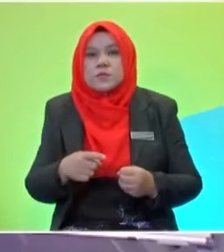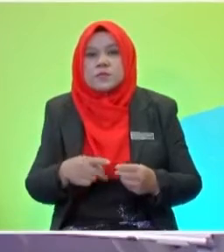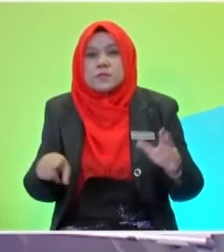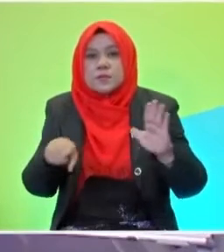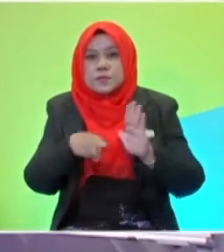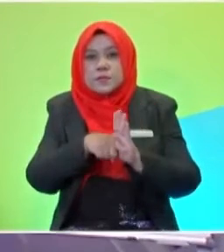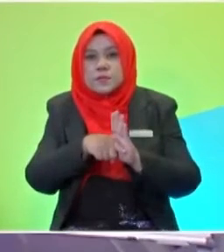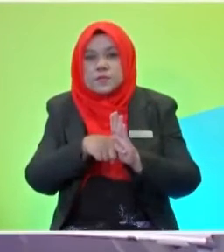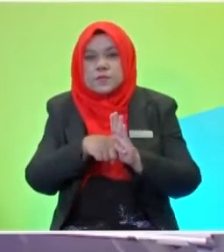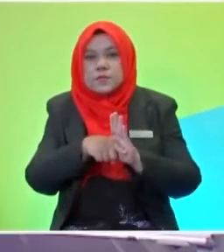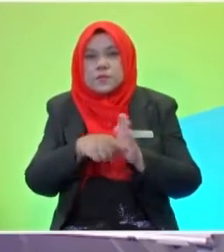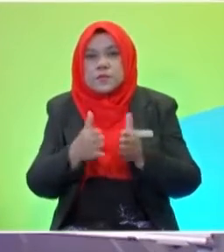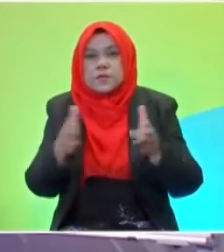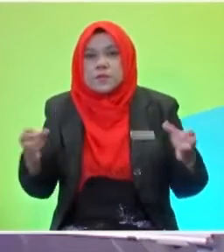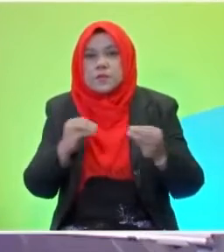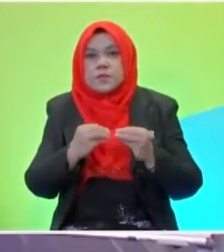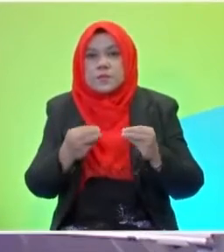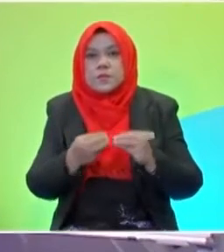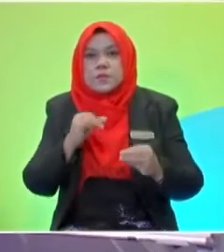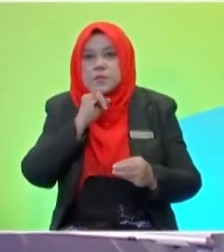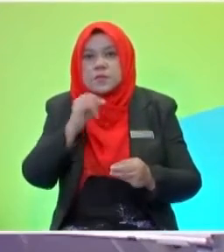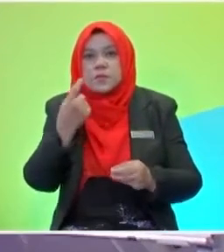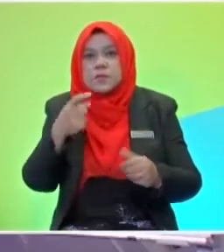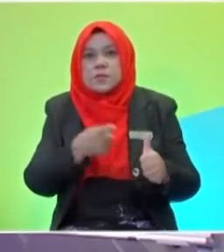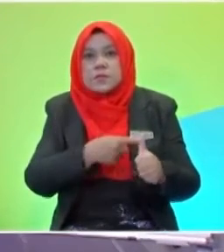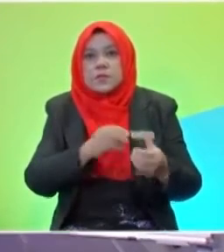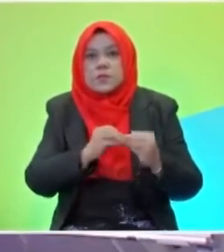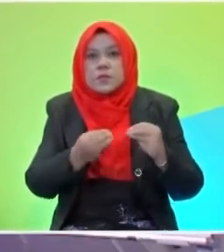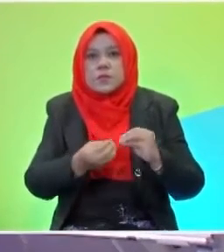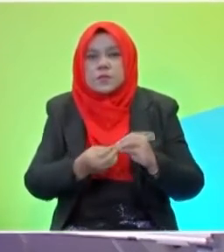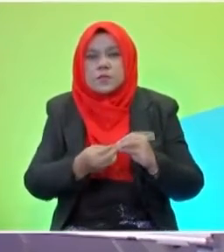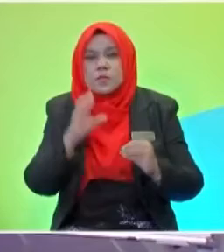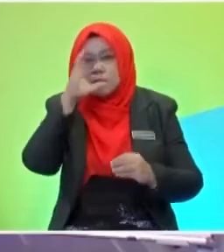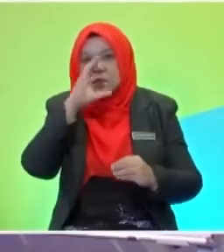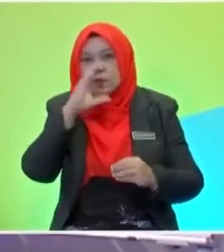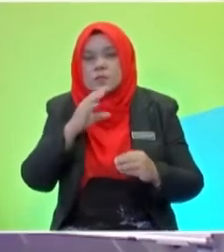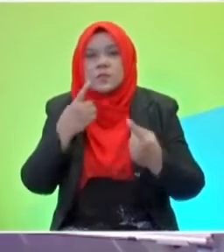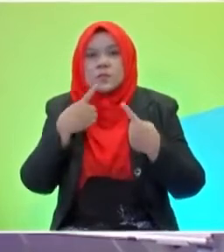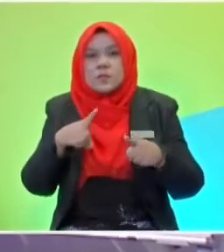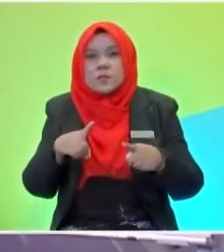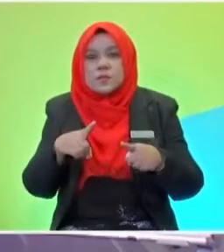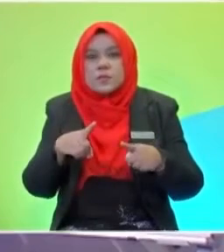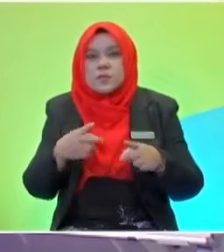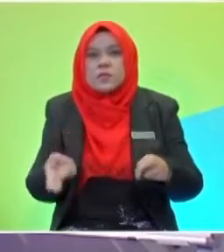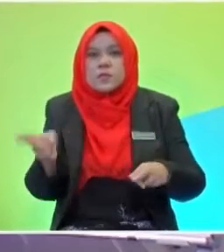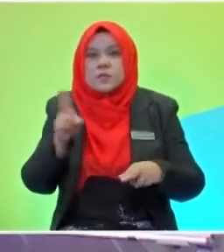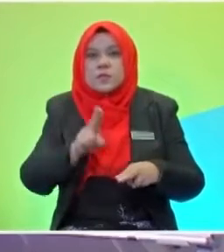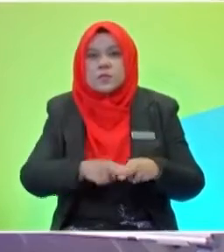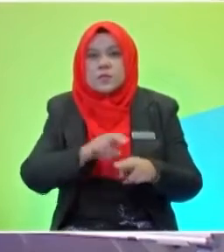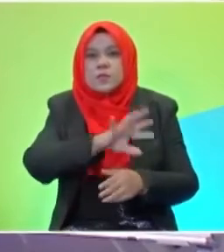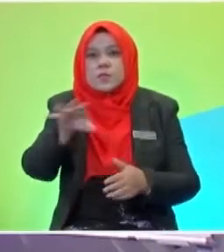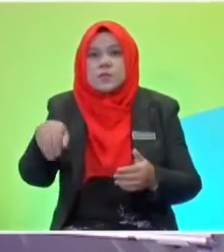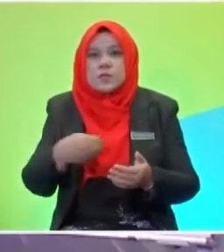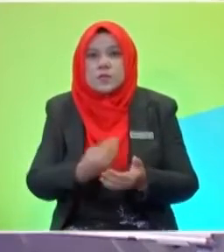subtraction, the biggest number is the first number. So if you want to find the answer for the first number, you have to plus all the